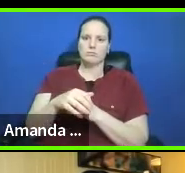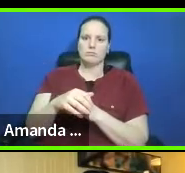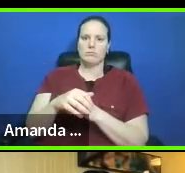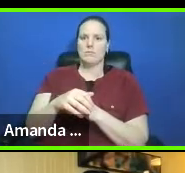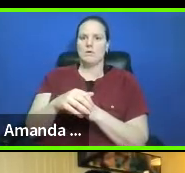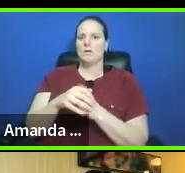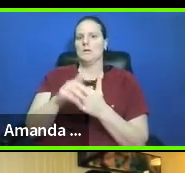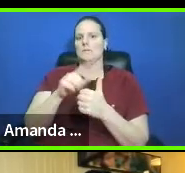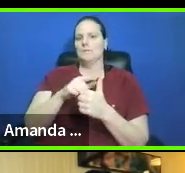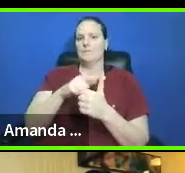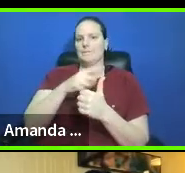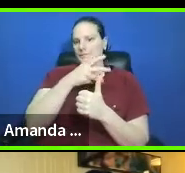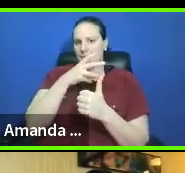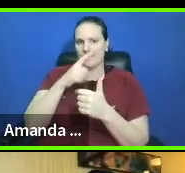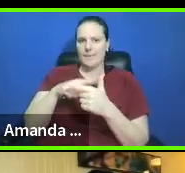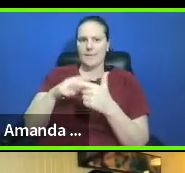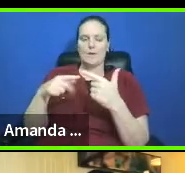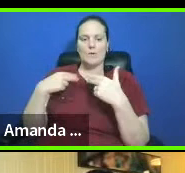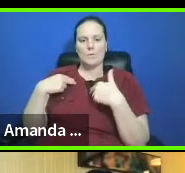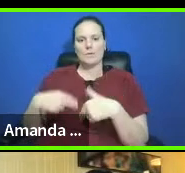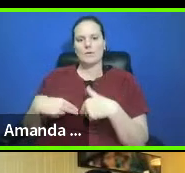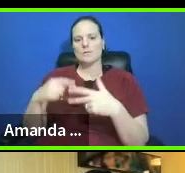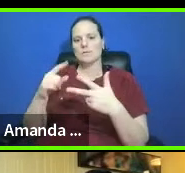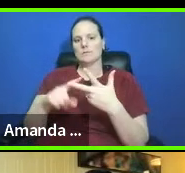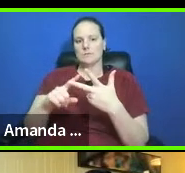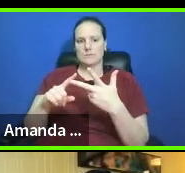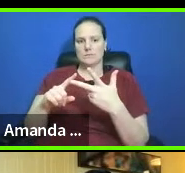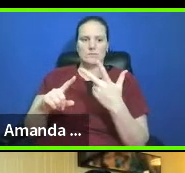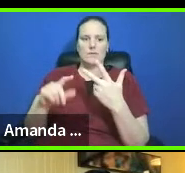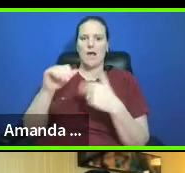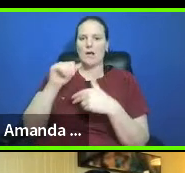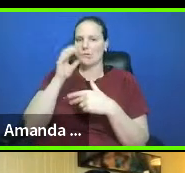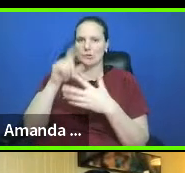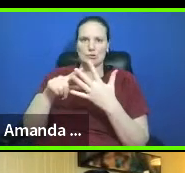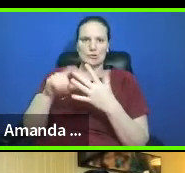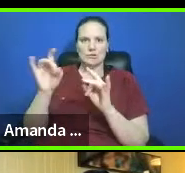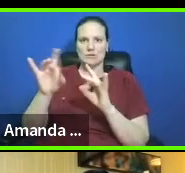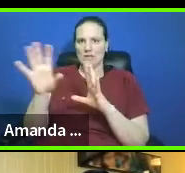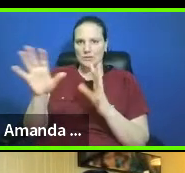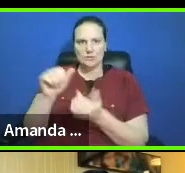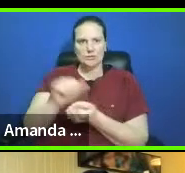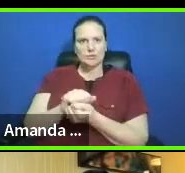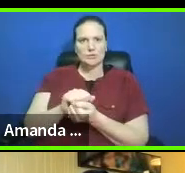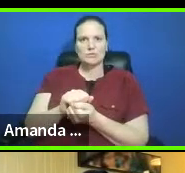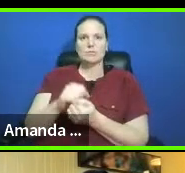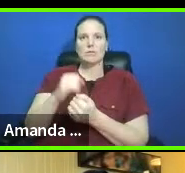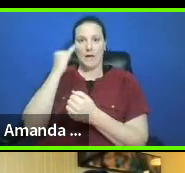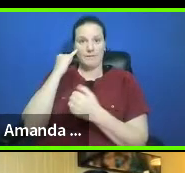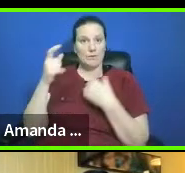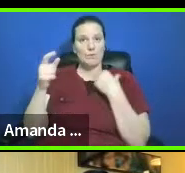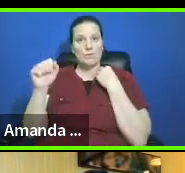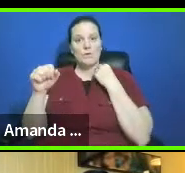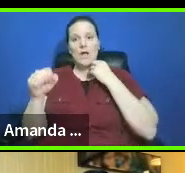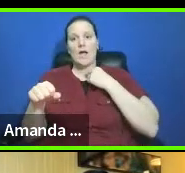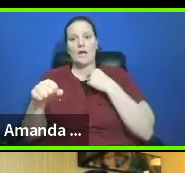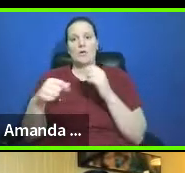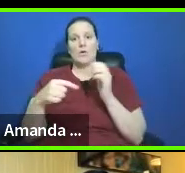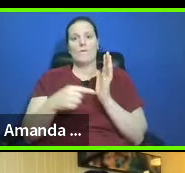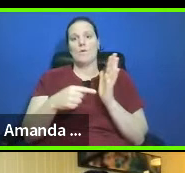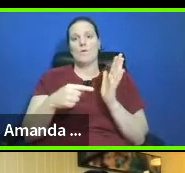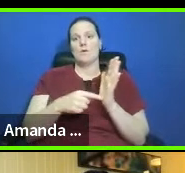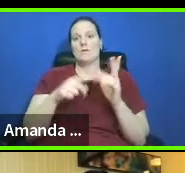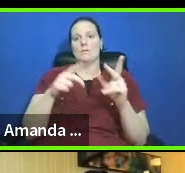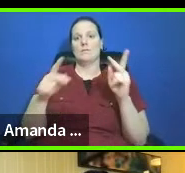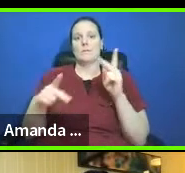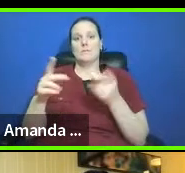ecological, humanitarian, agricultural disaster. So if you can afford, there will be